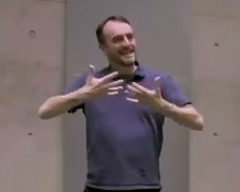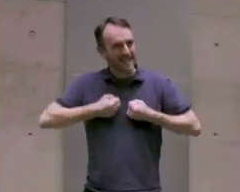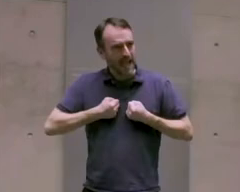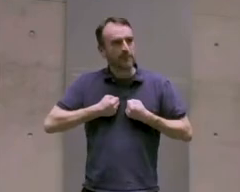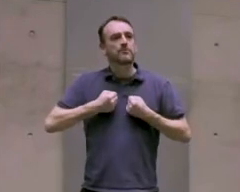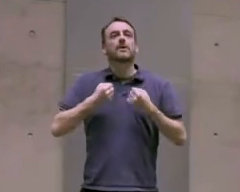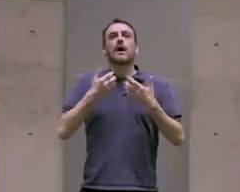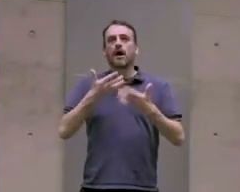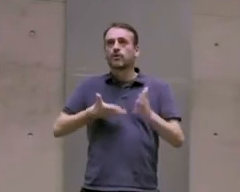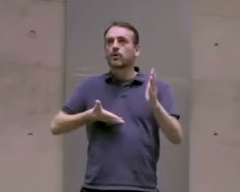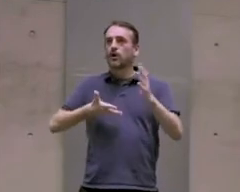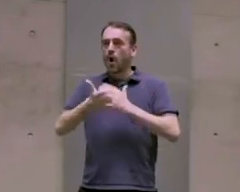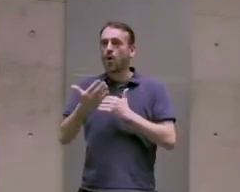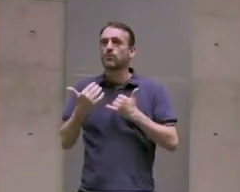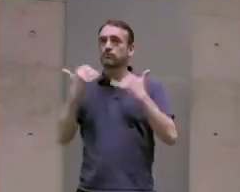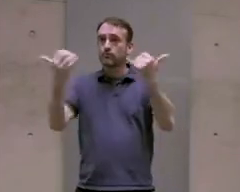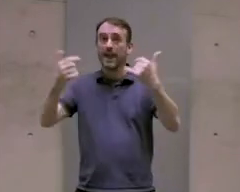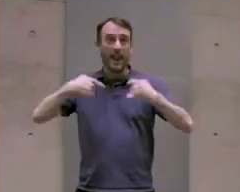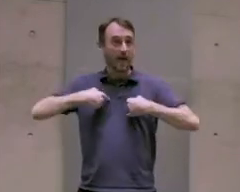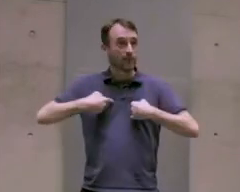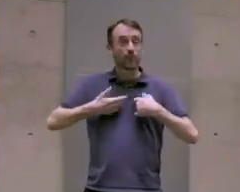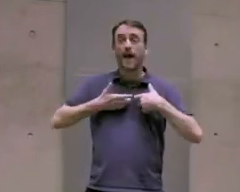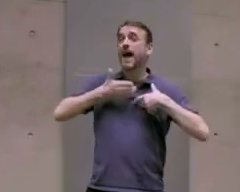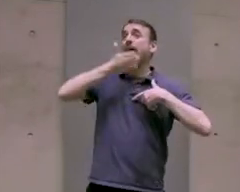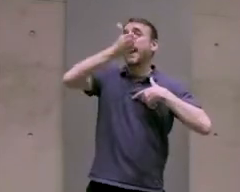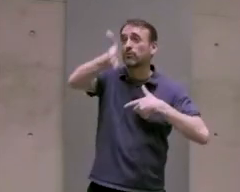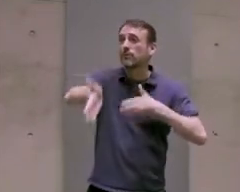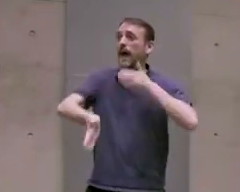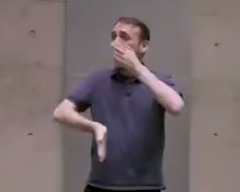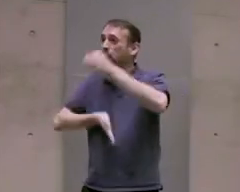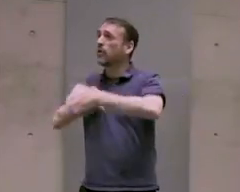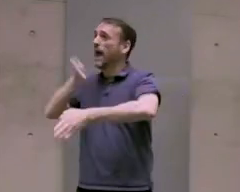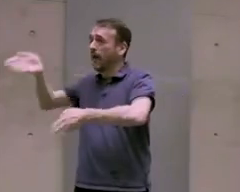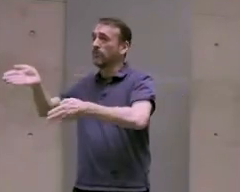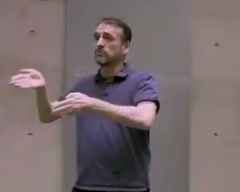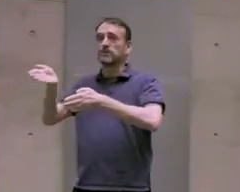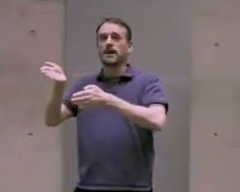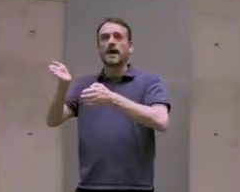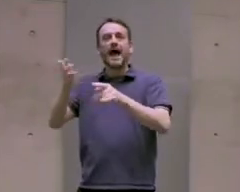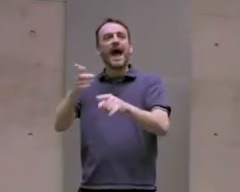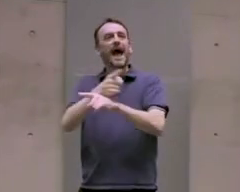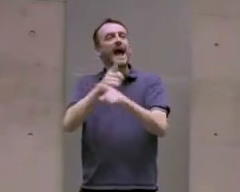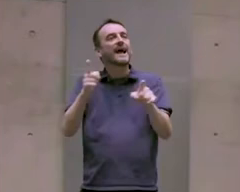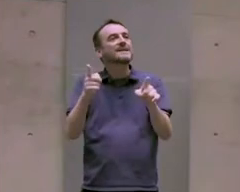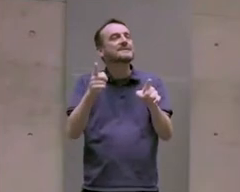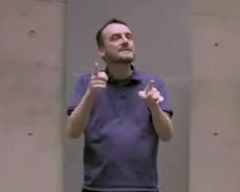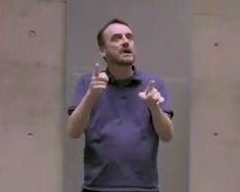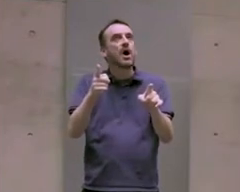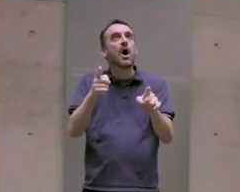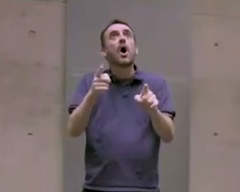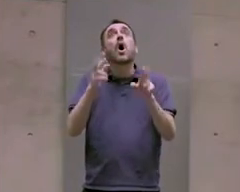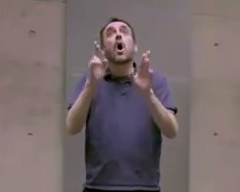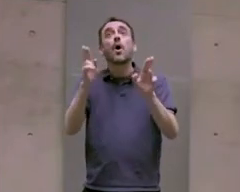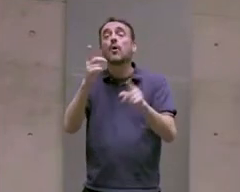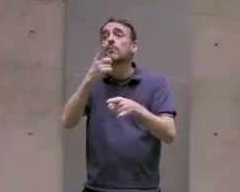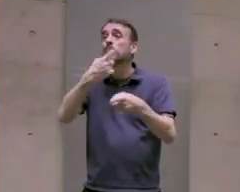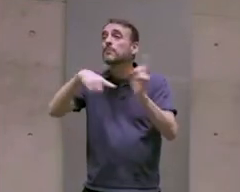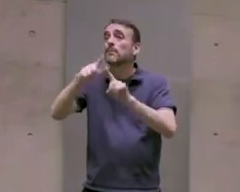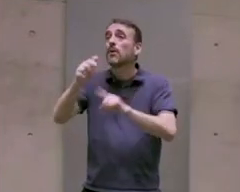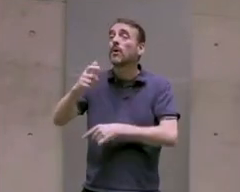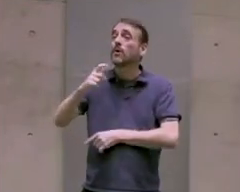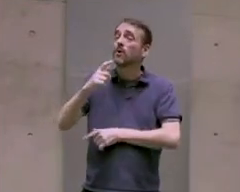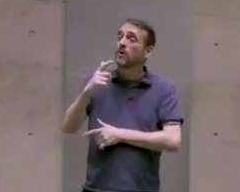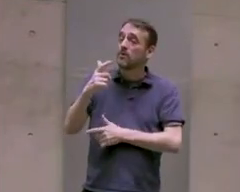work through of kind of putting myself out there and assuming anyone would care. I think that's the biggest one, like, because if you're someone who